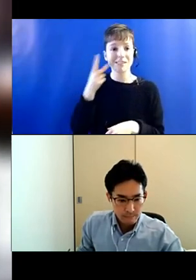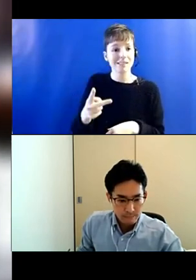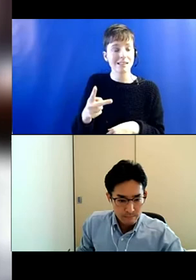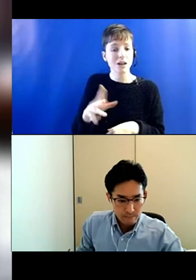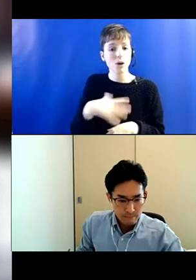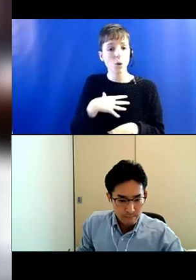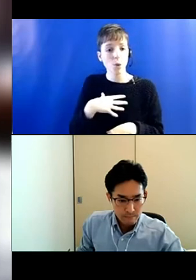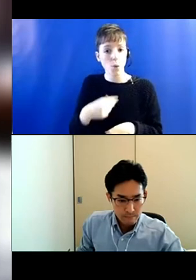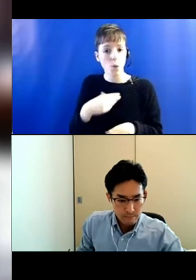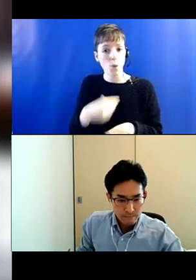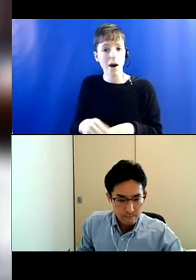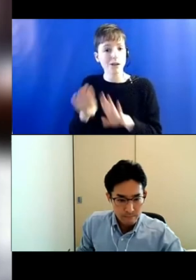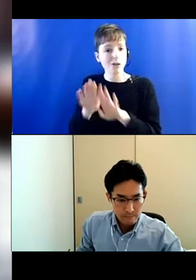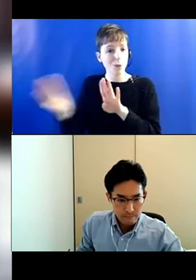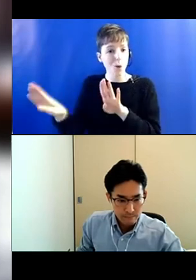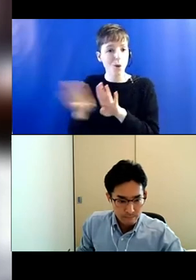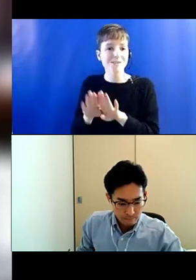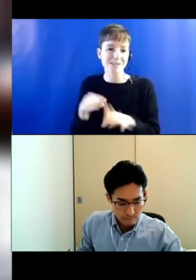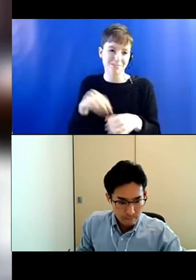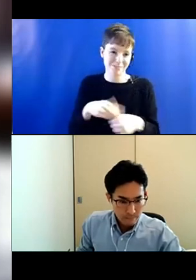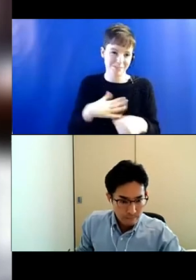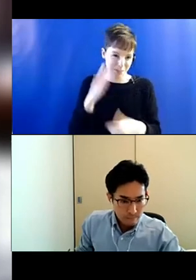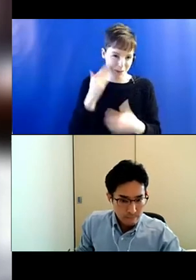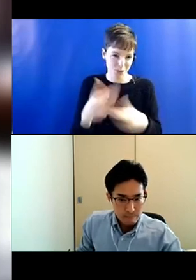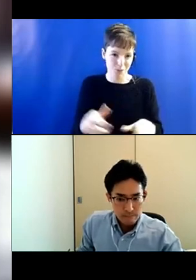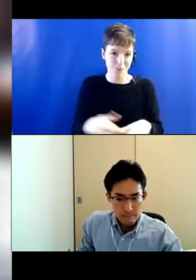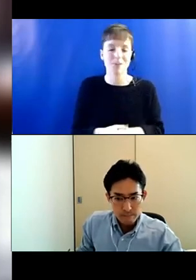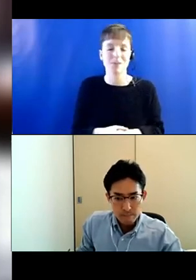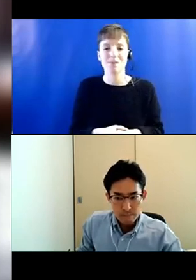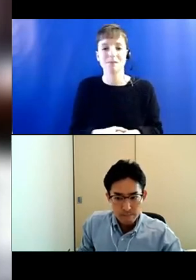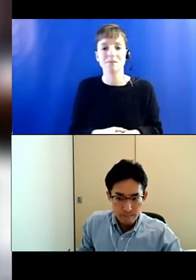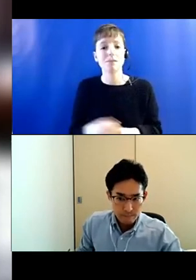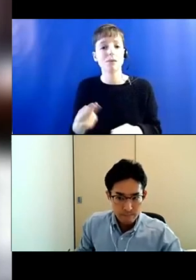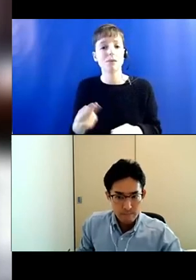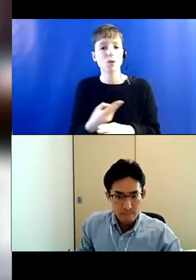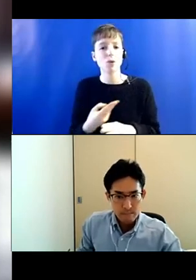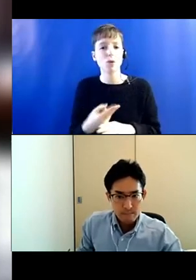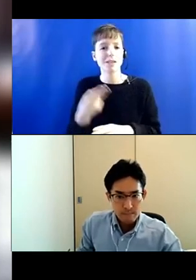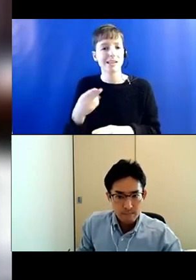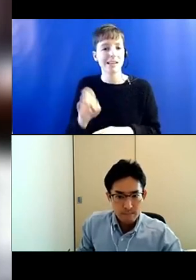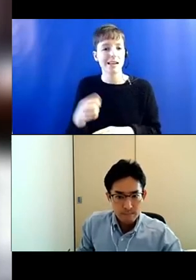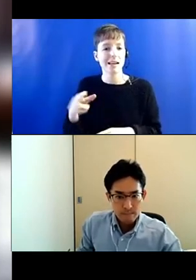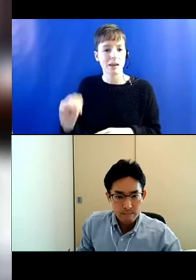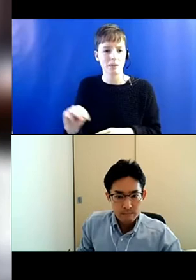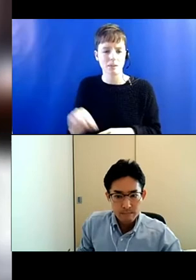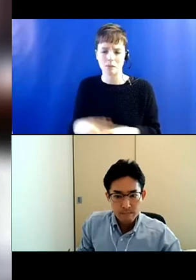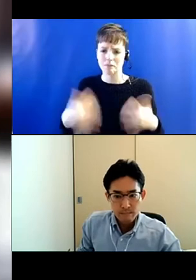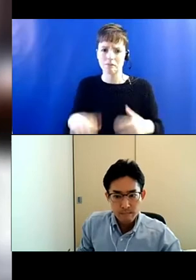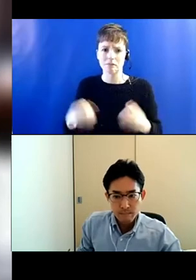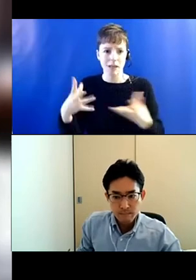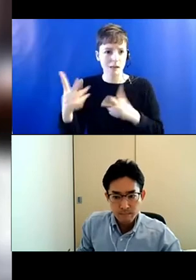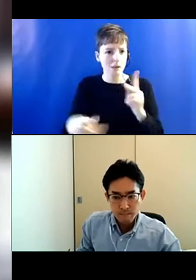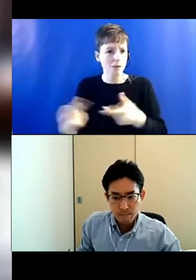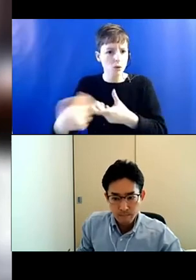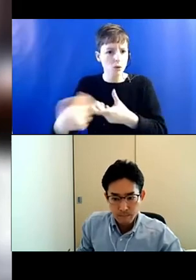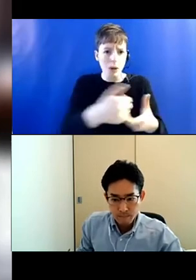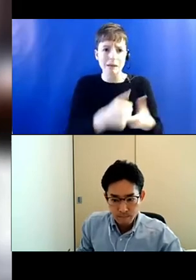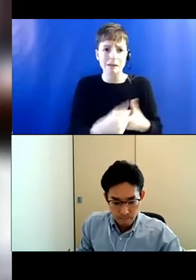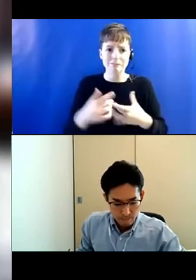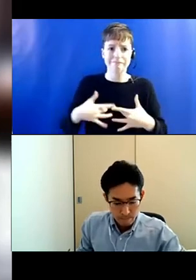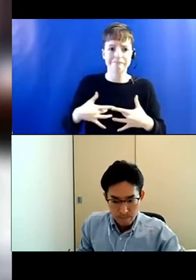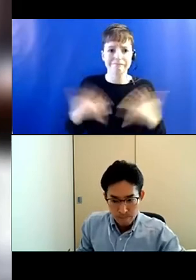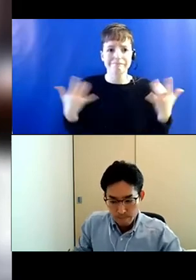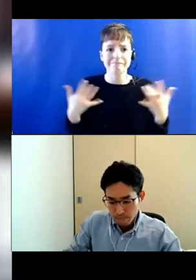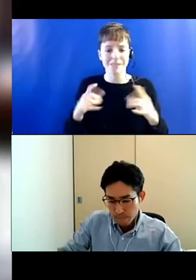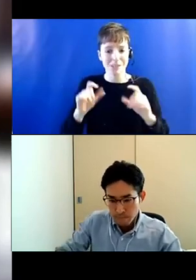him. I am very thrilled and surprised that our workshop has attracted so many participants. Thank you very much for coming today.